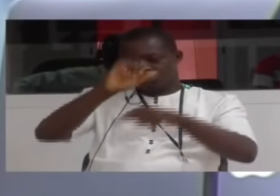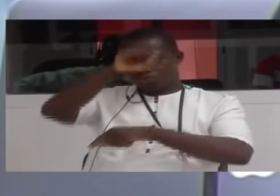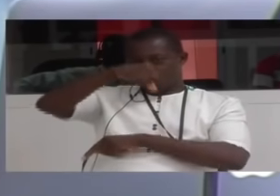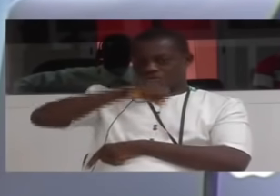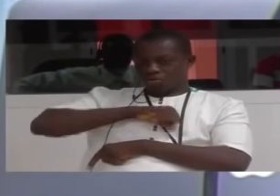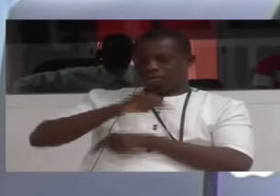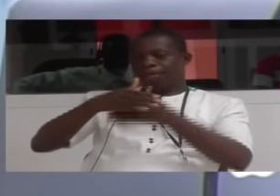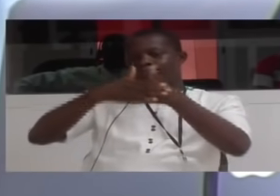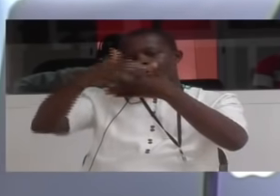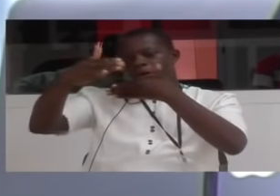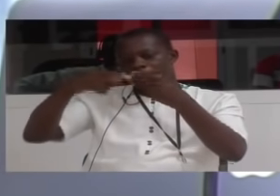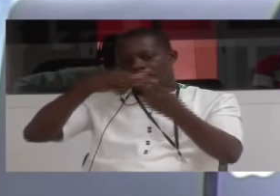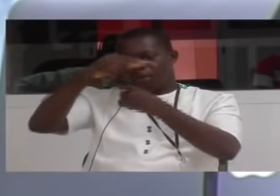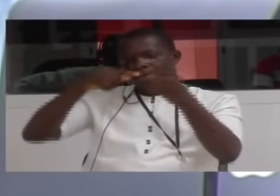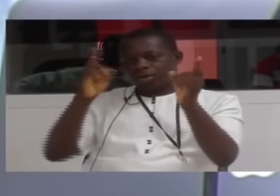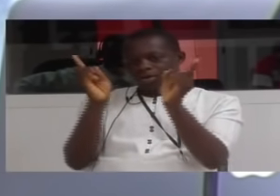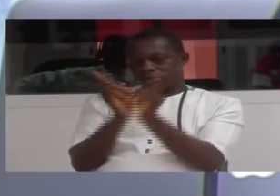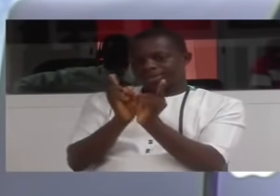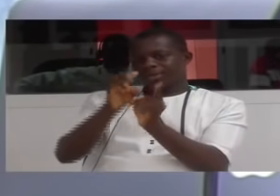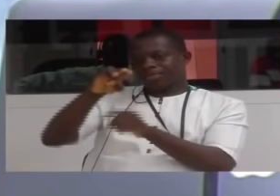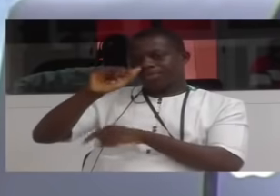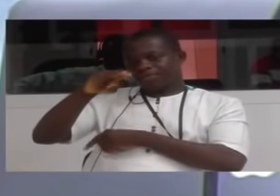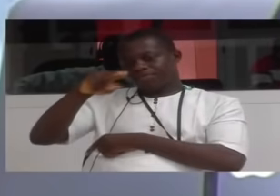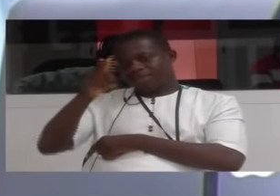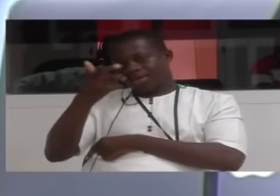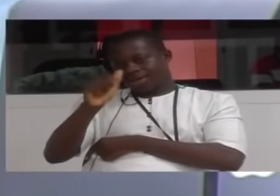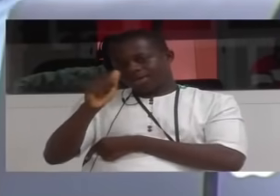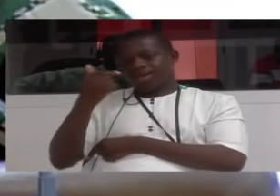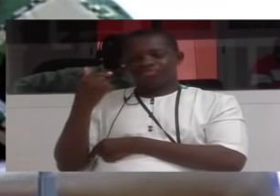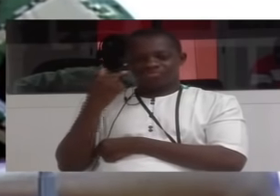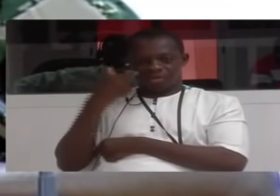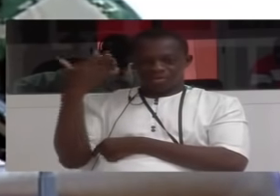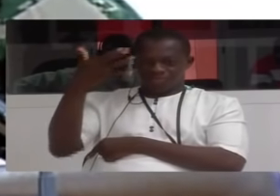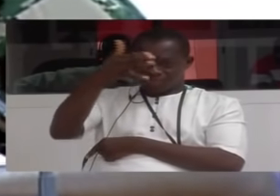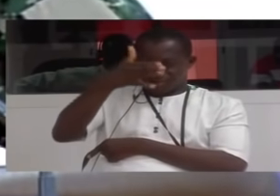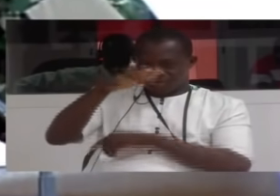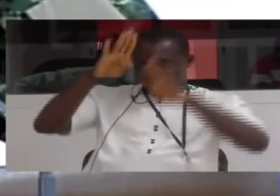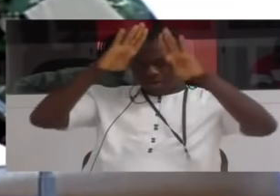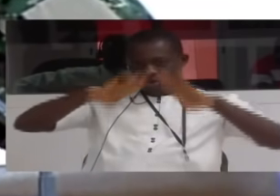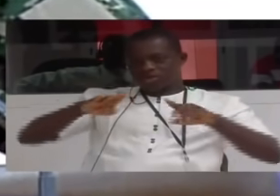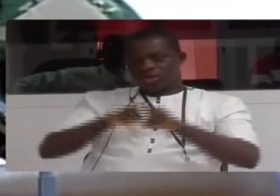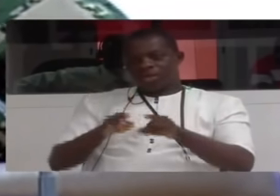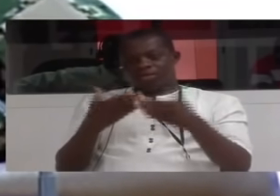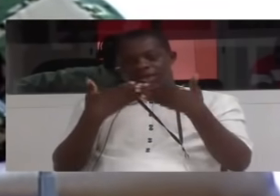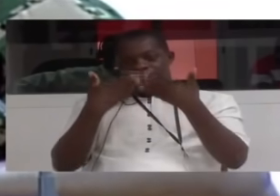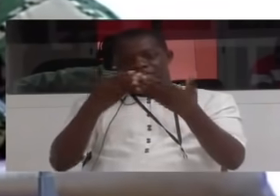tell us more about your encounter with Manga for that day when you went to his house. Continue nga wax ñu. Mané ko kon Manga sé